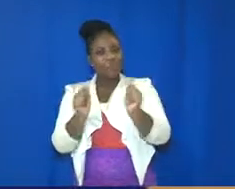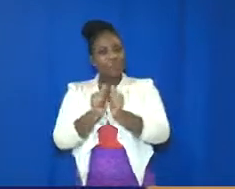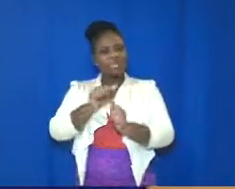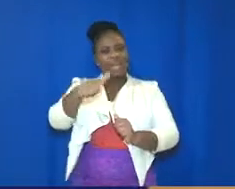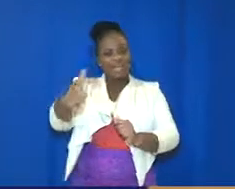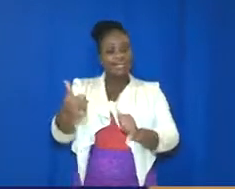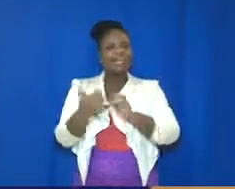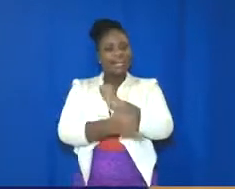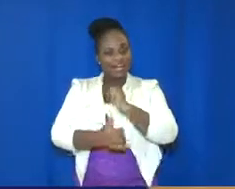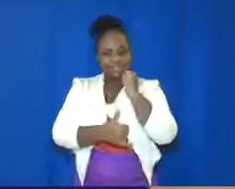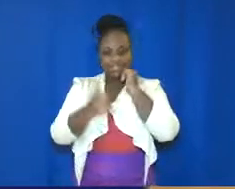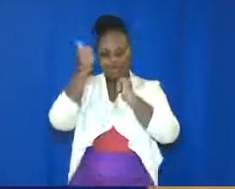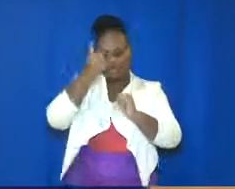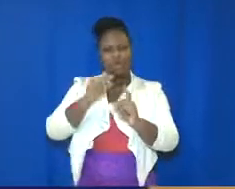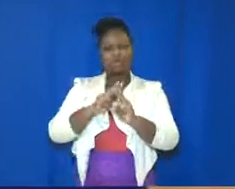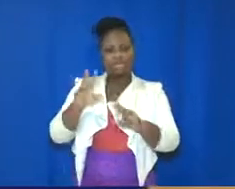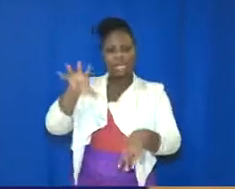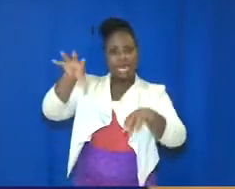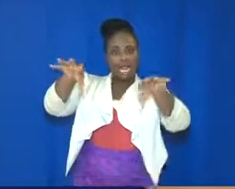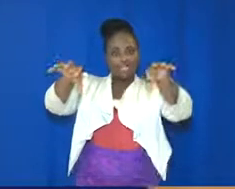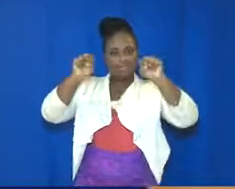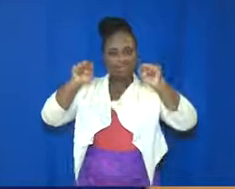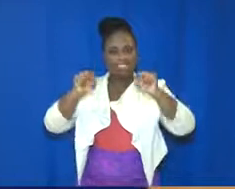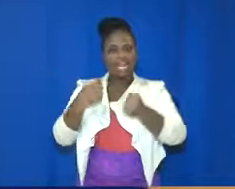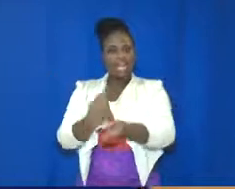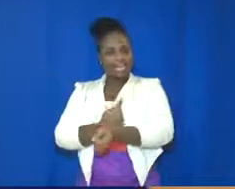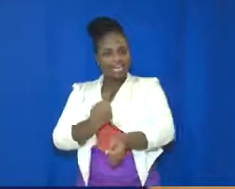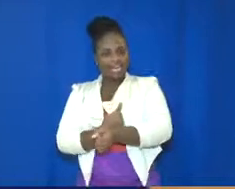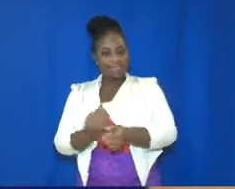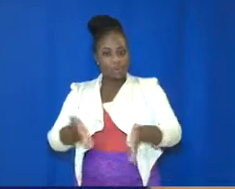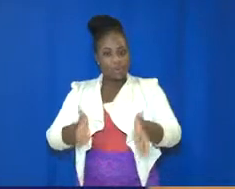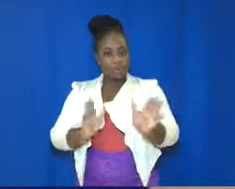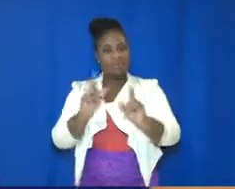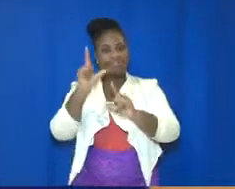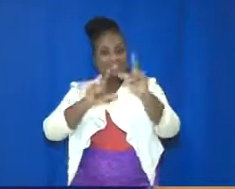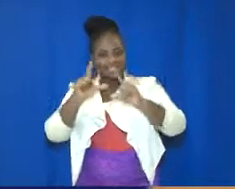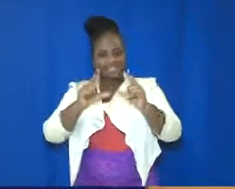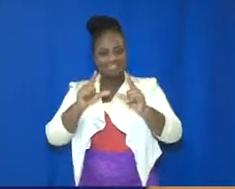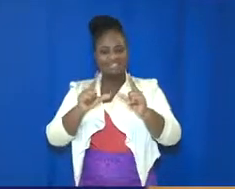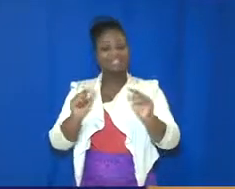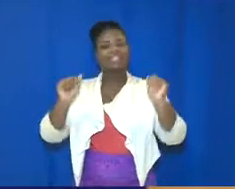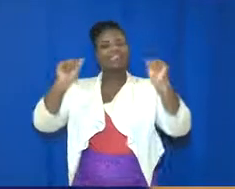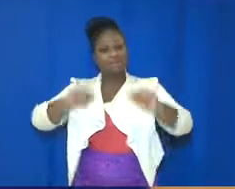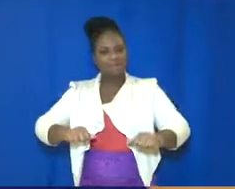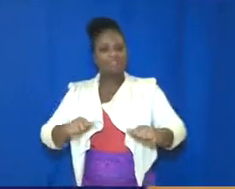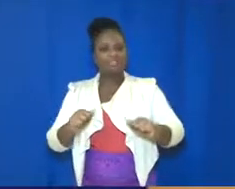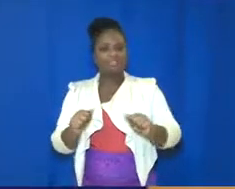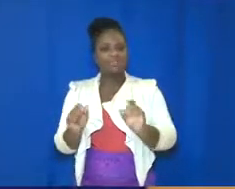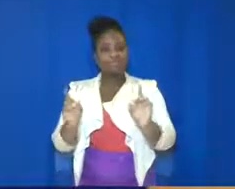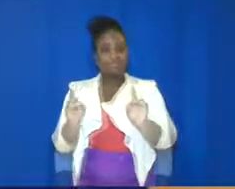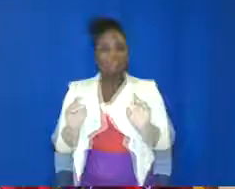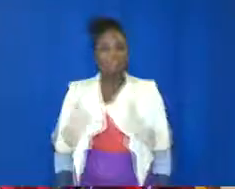with other African countries so they can adopt this strategy and also ramp up their testing